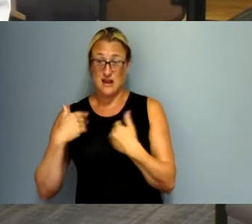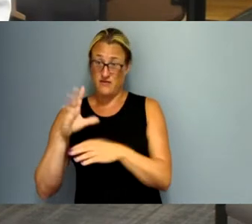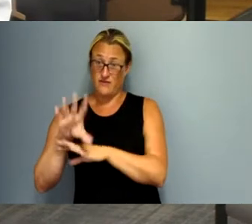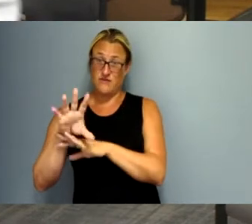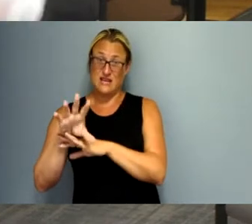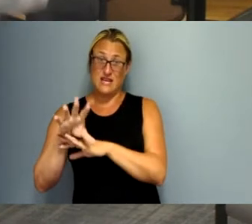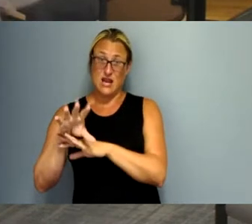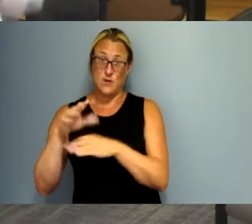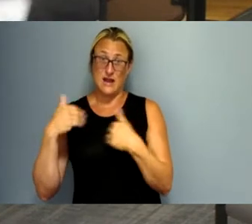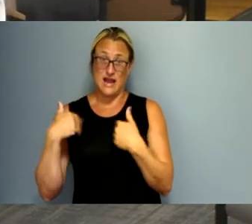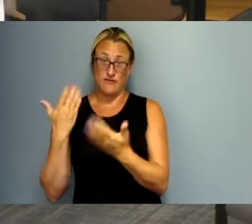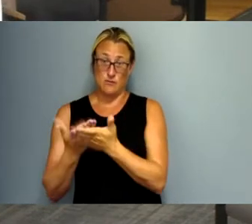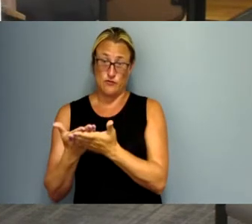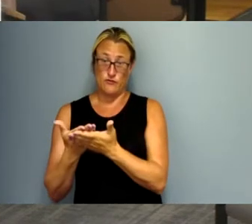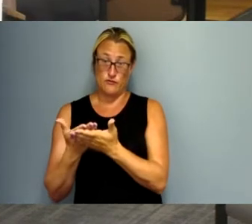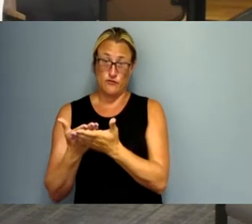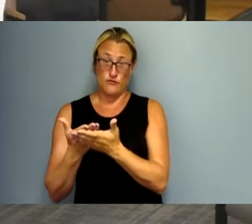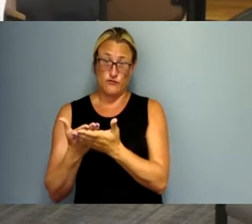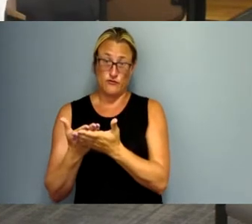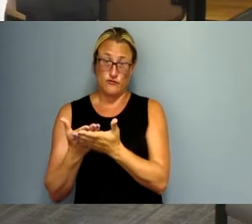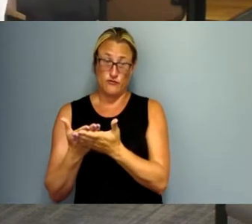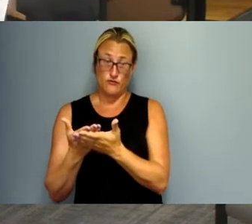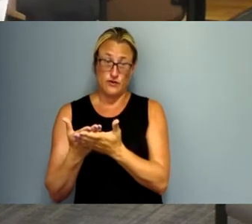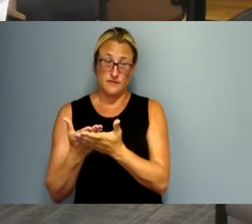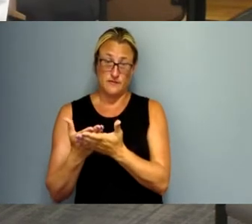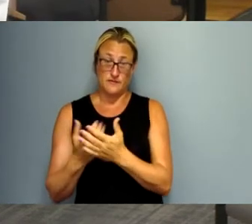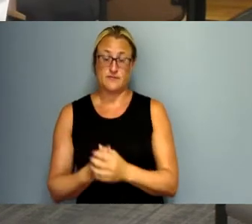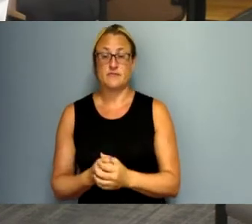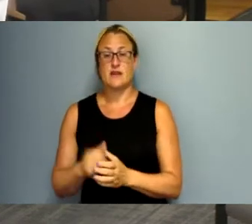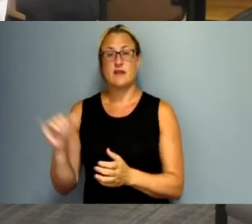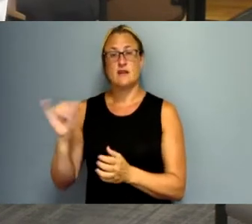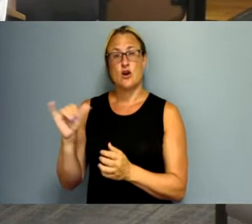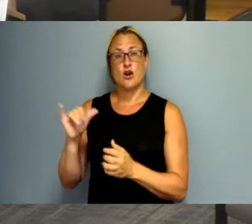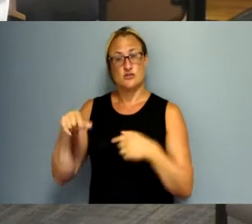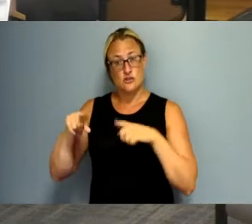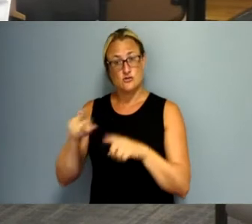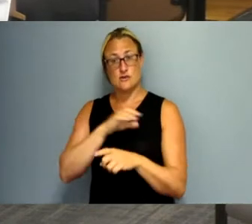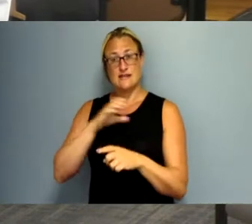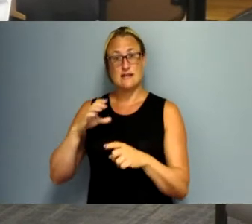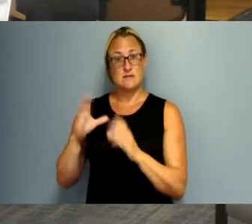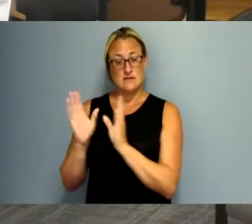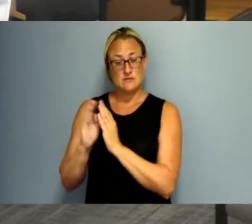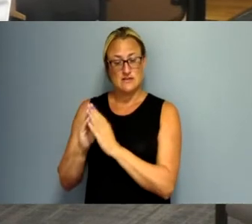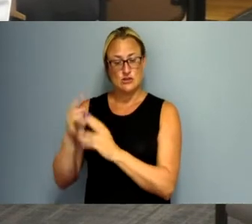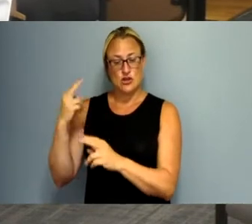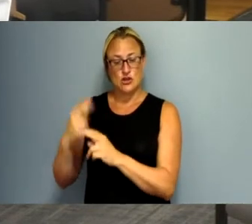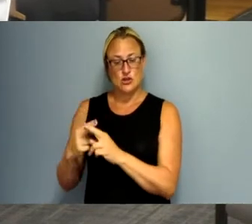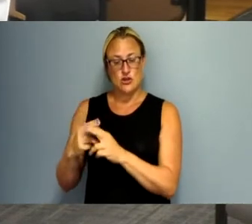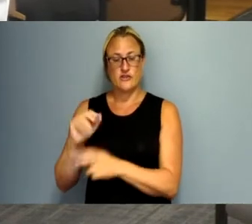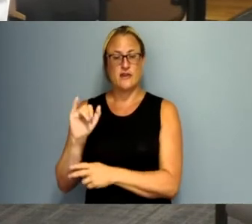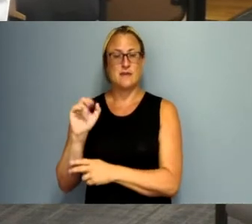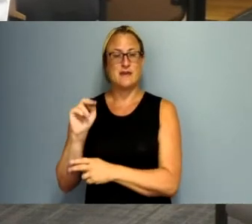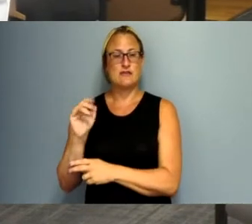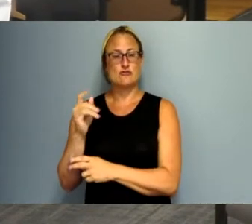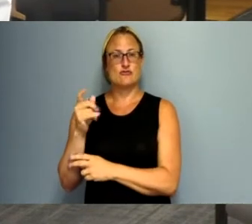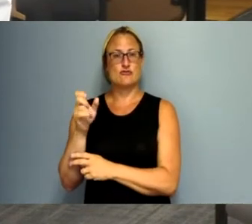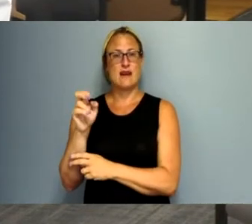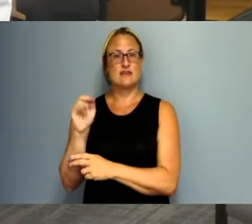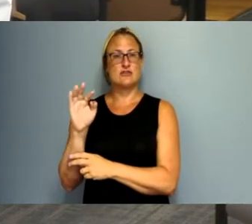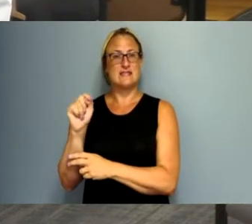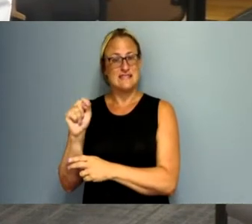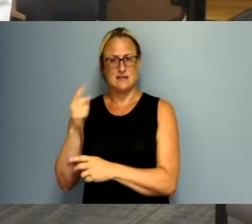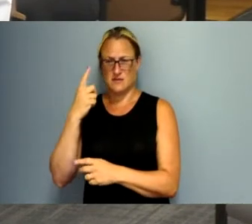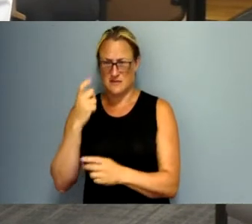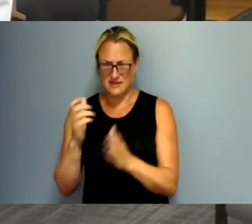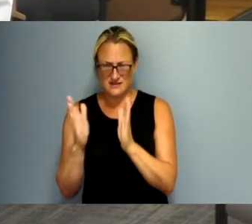on videotape. She also referred to them in a commissioner's meeting as insurrectionists because they asked for